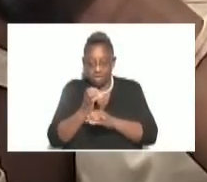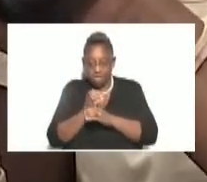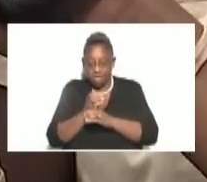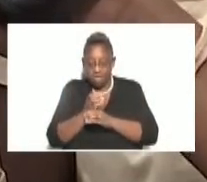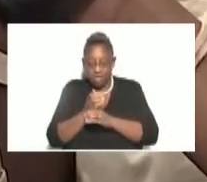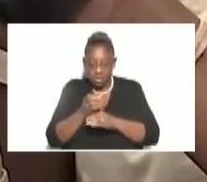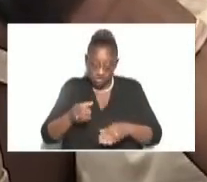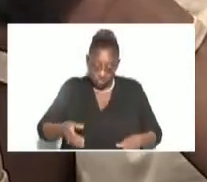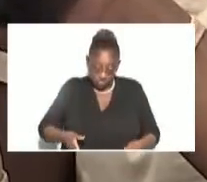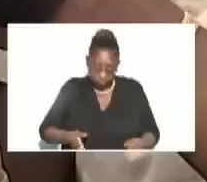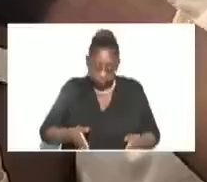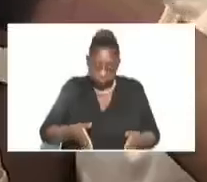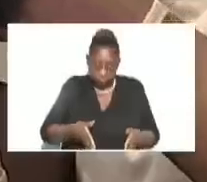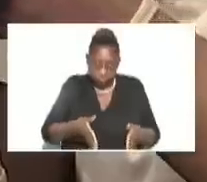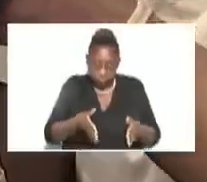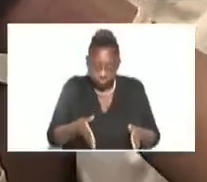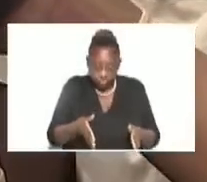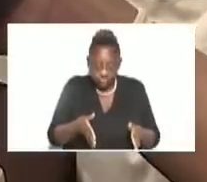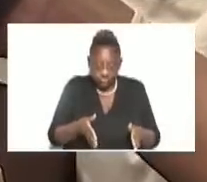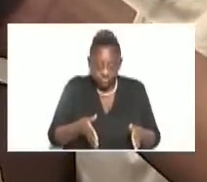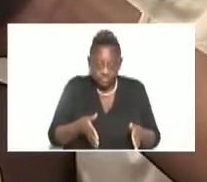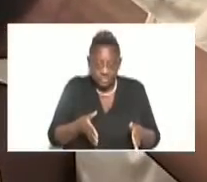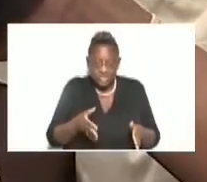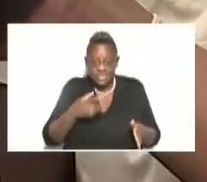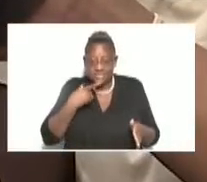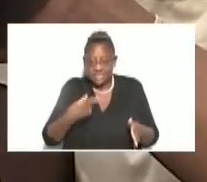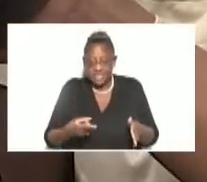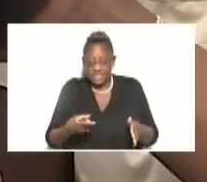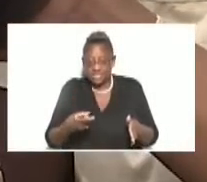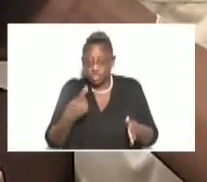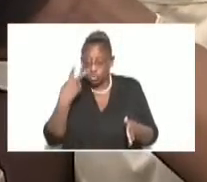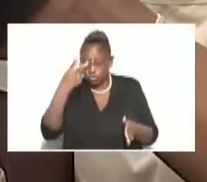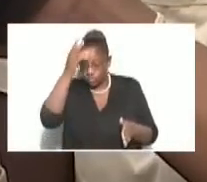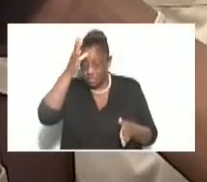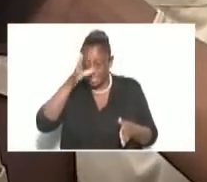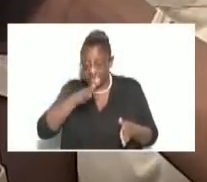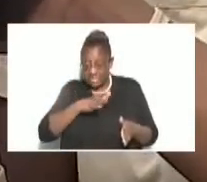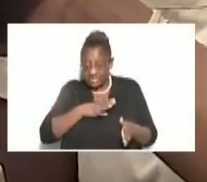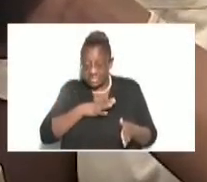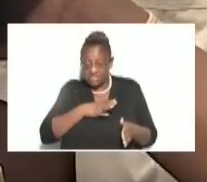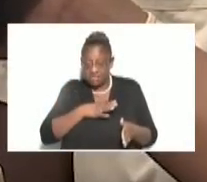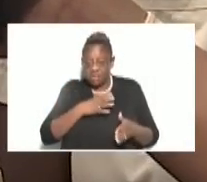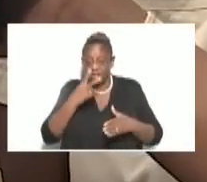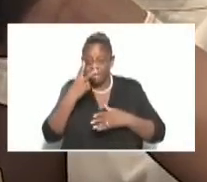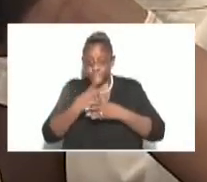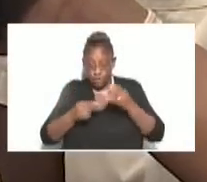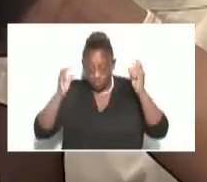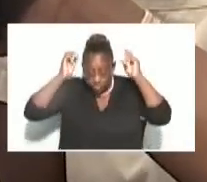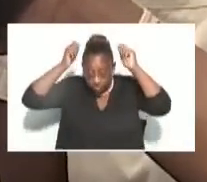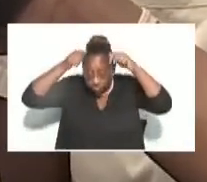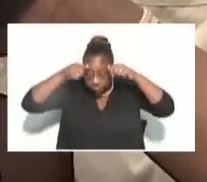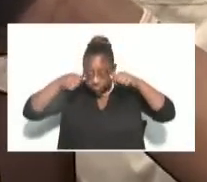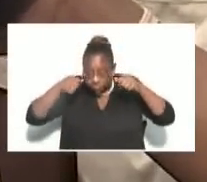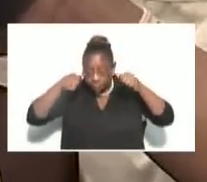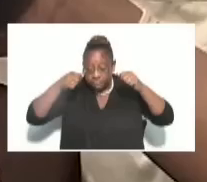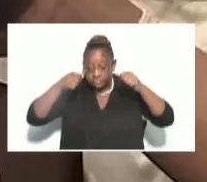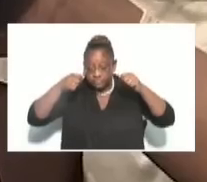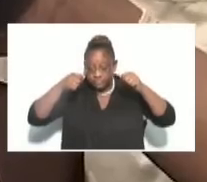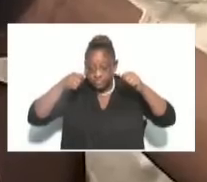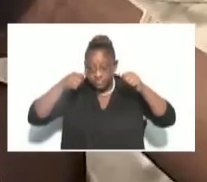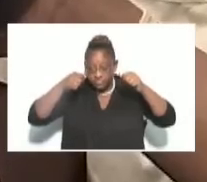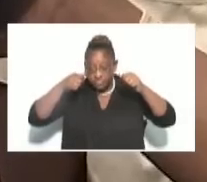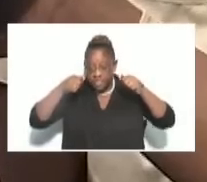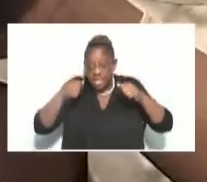pulled alongside him. It is reported that 2 males, both wearing hooded jackets, both